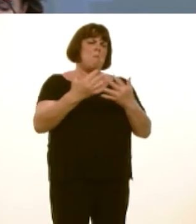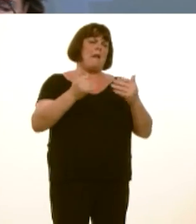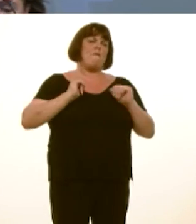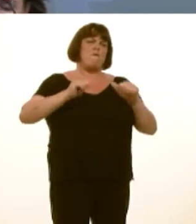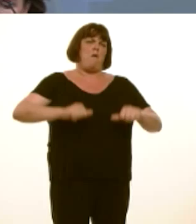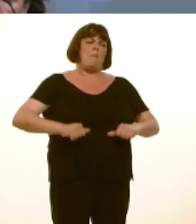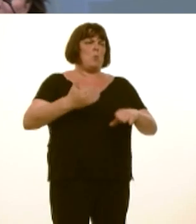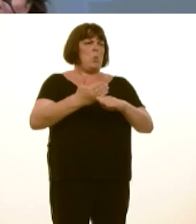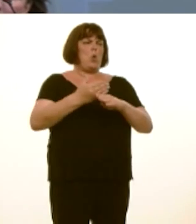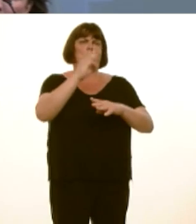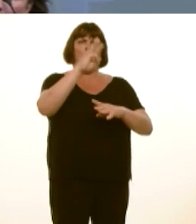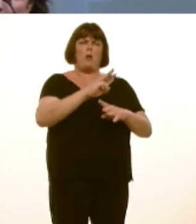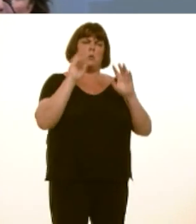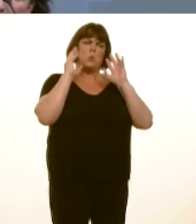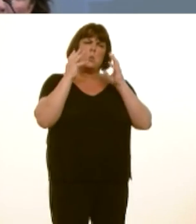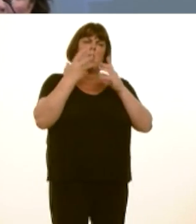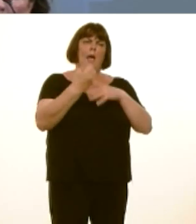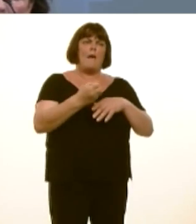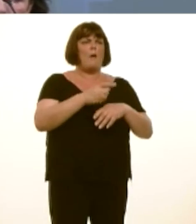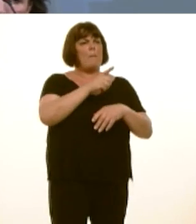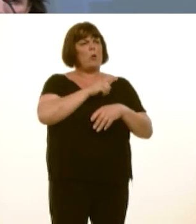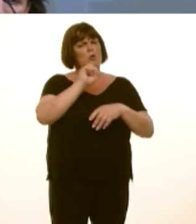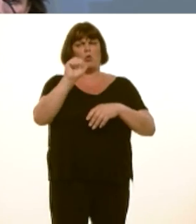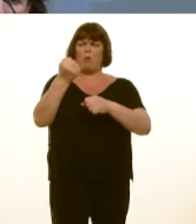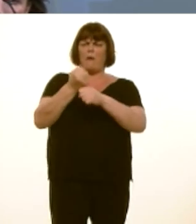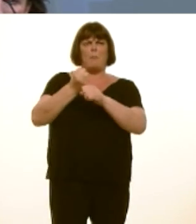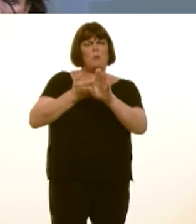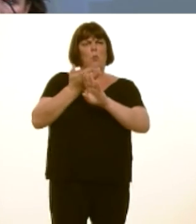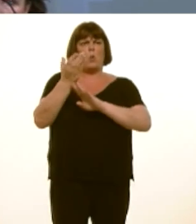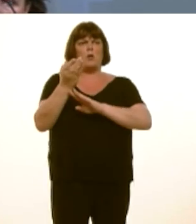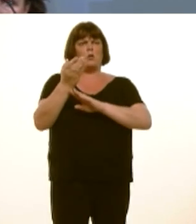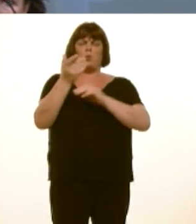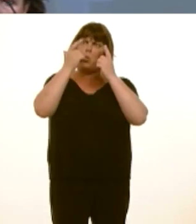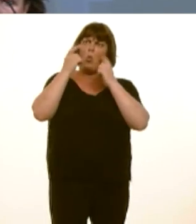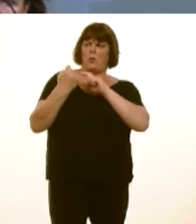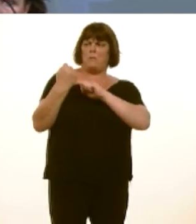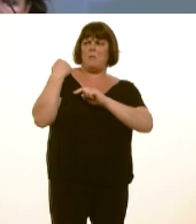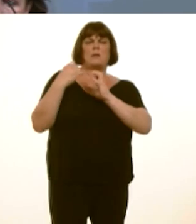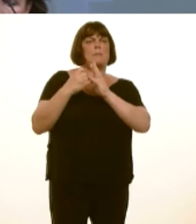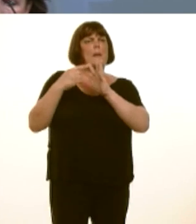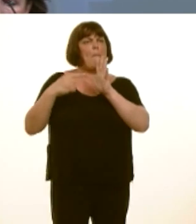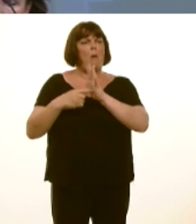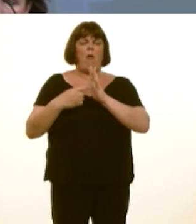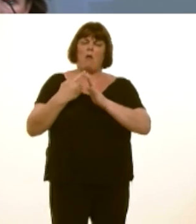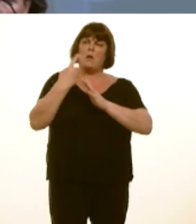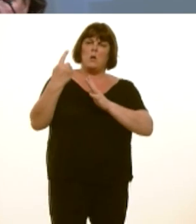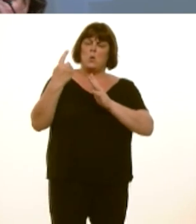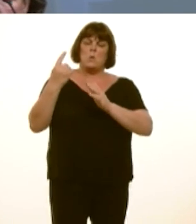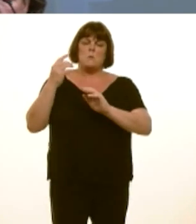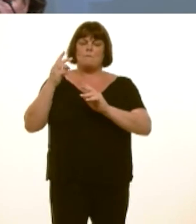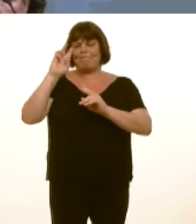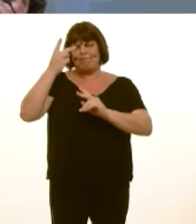Wales. It is because your government was taken to court back in December and caved in at the steps of the court that obviously the industry has so